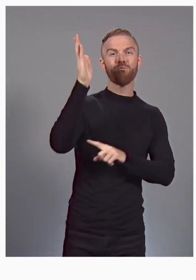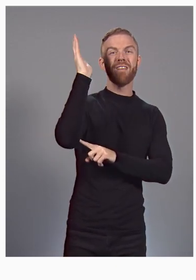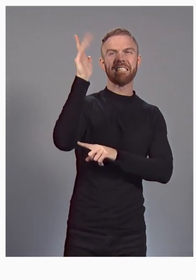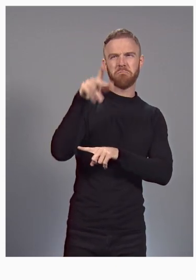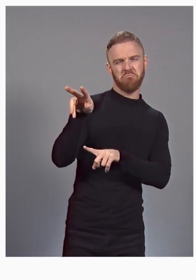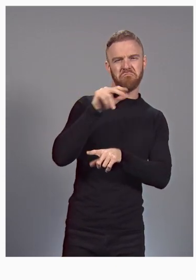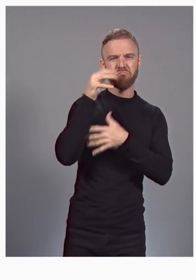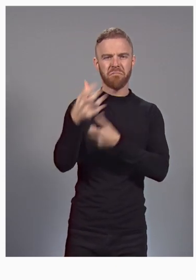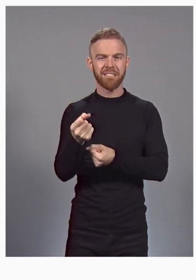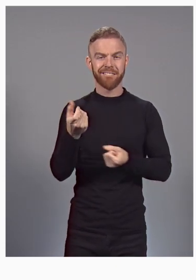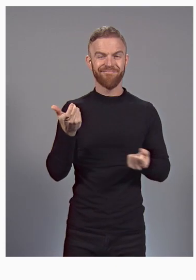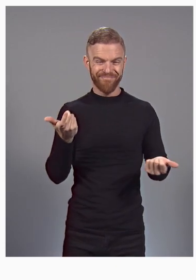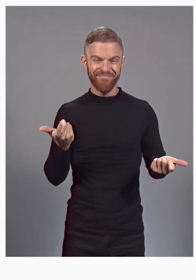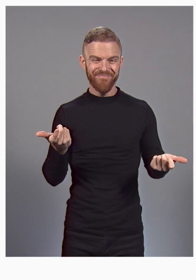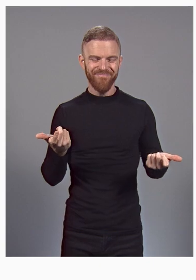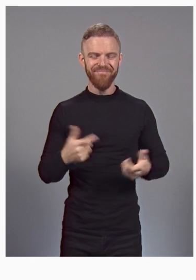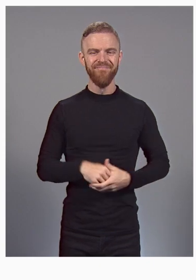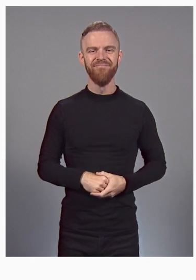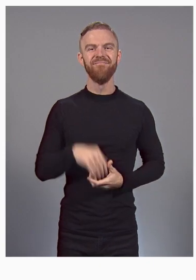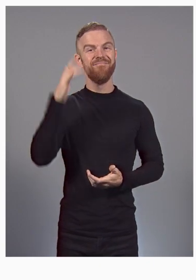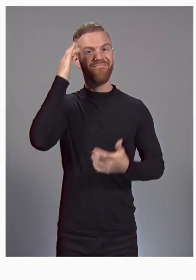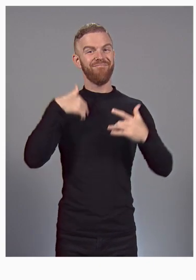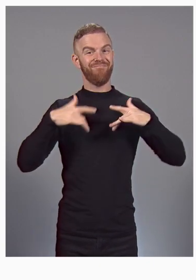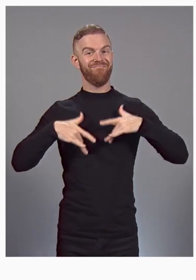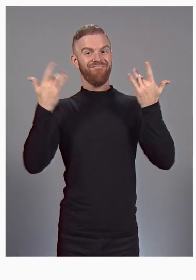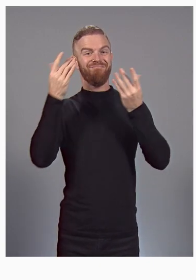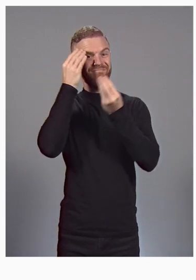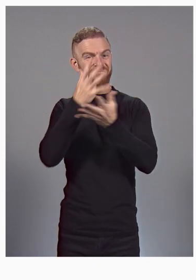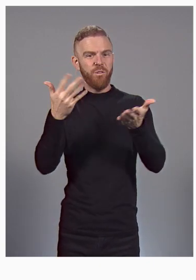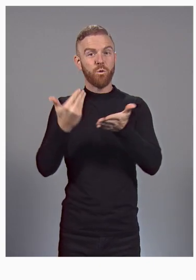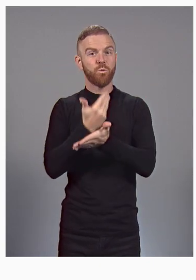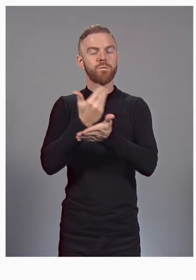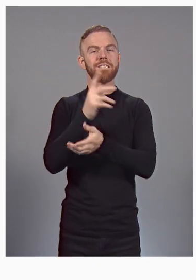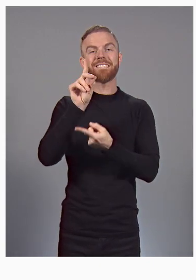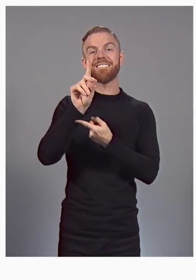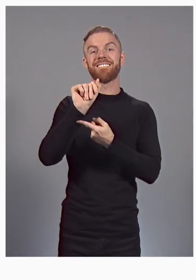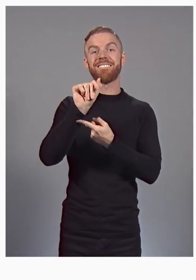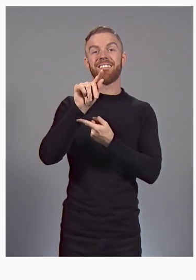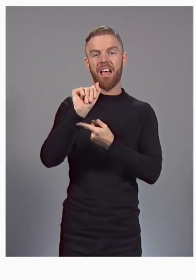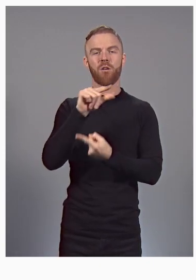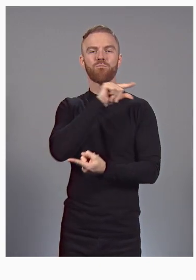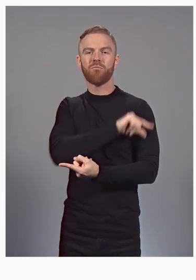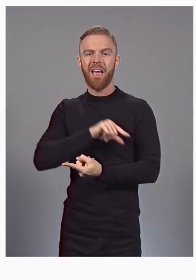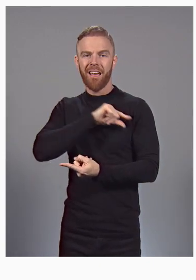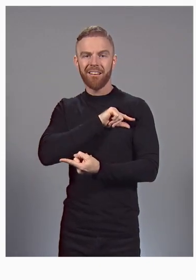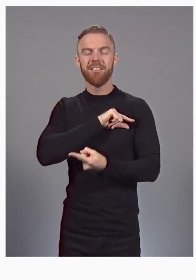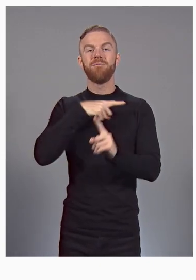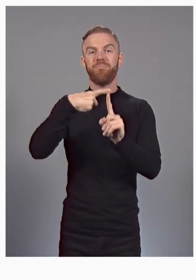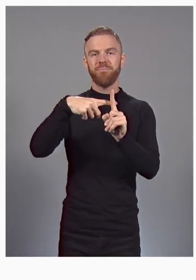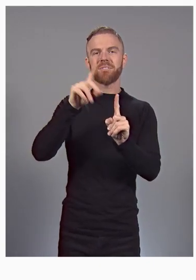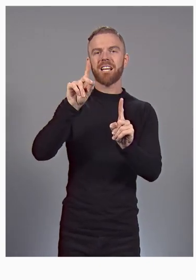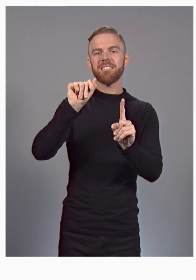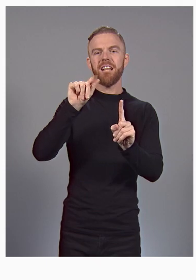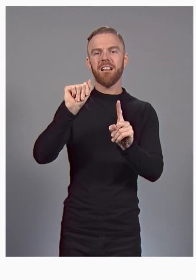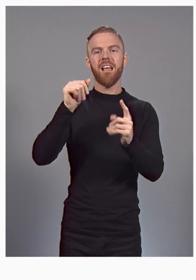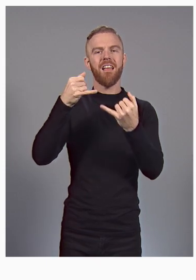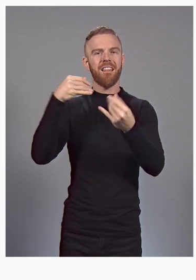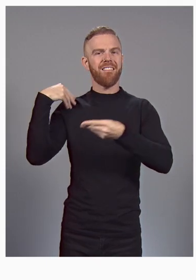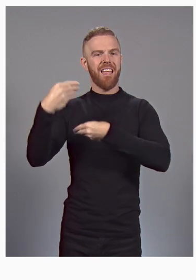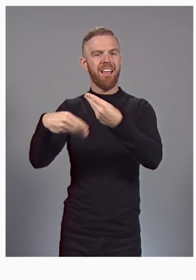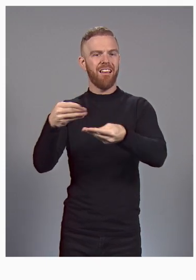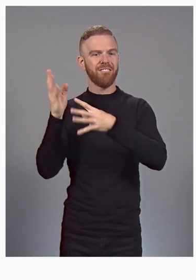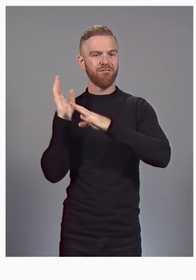onward? That's why I'm particularly excited about the new data quality and lineage capabilities in